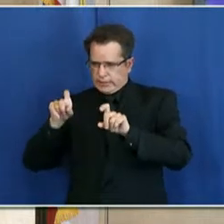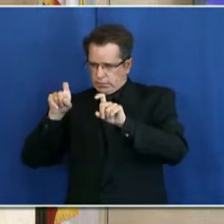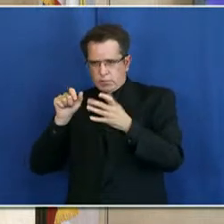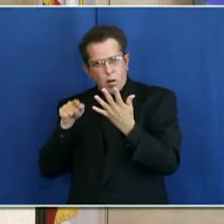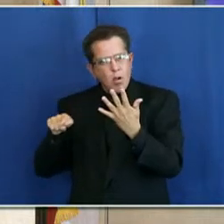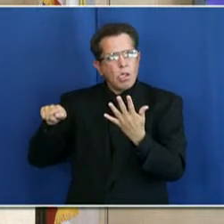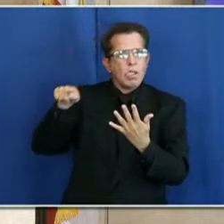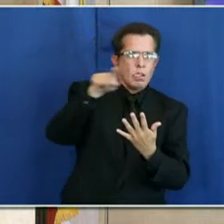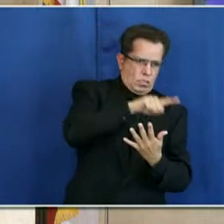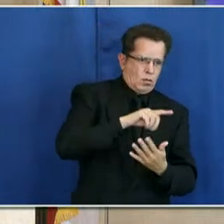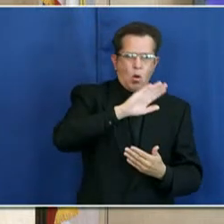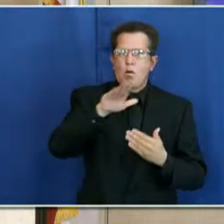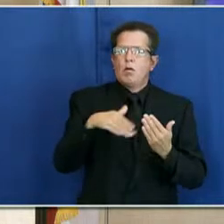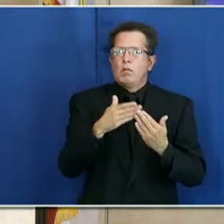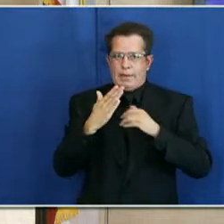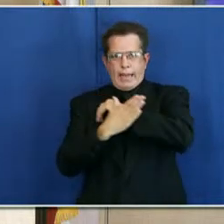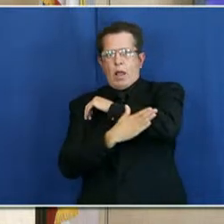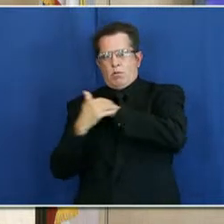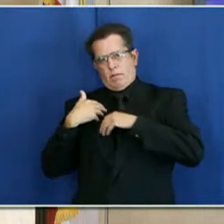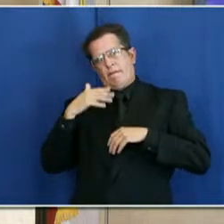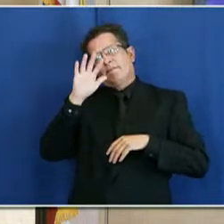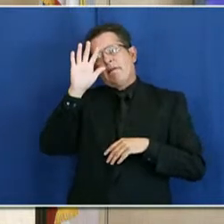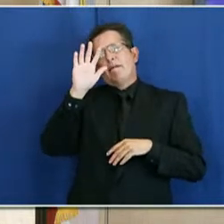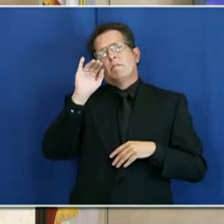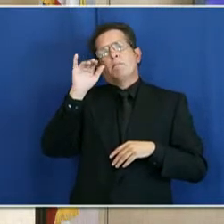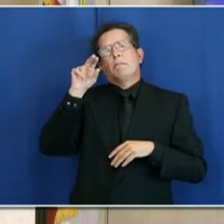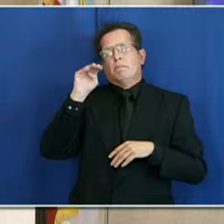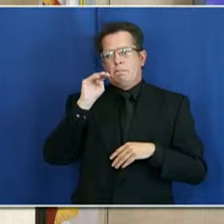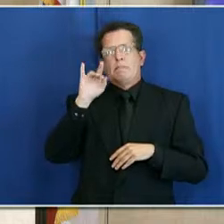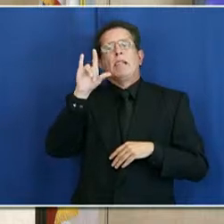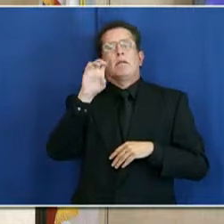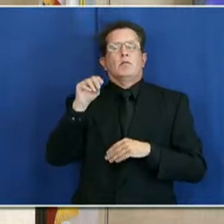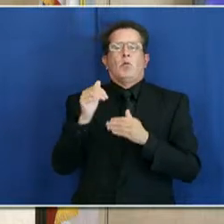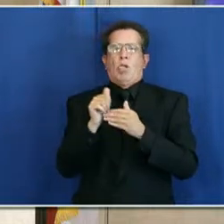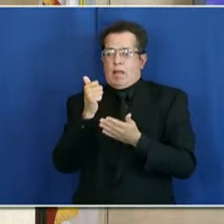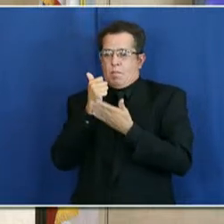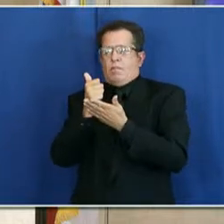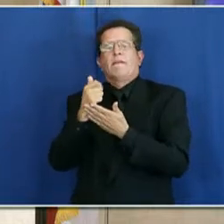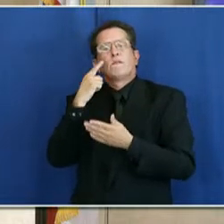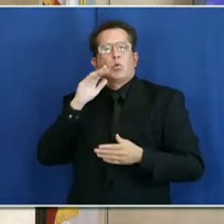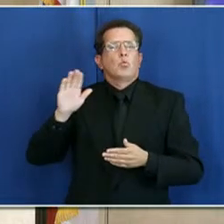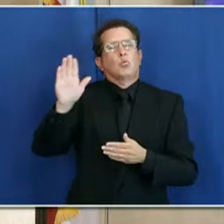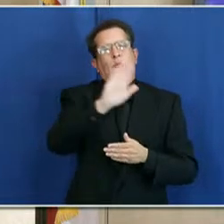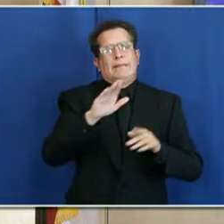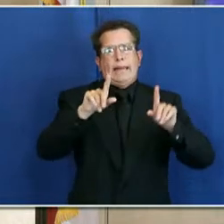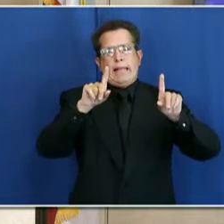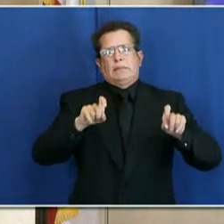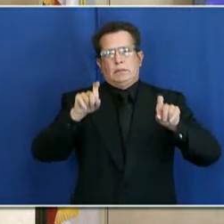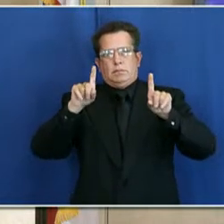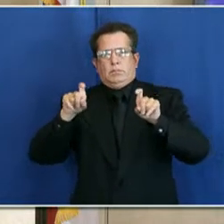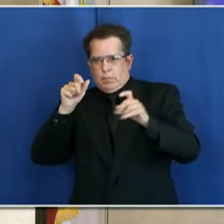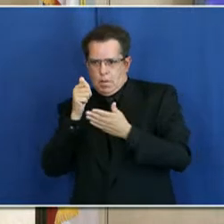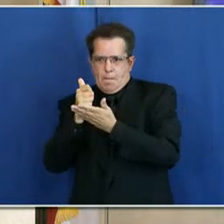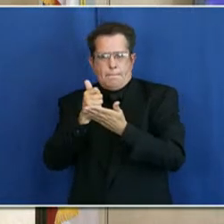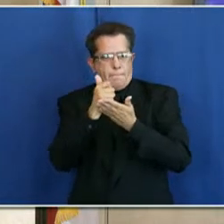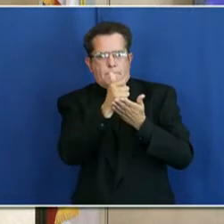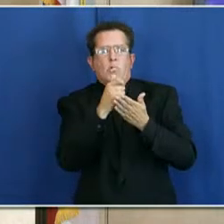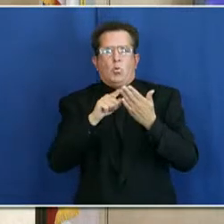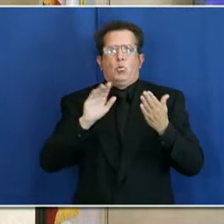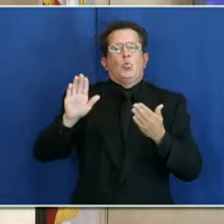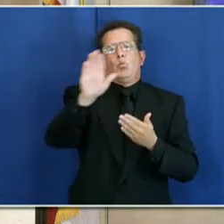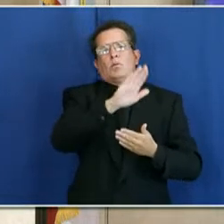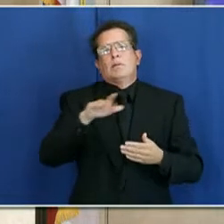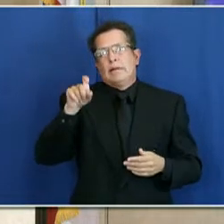to make sure as a county, as we've allocated that $5 million to support this testing, that we are in a position to be able to meet the